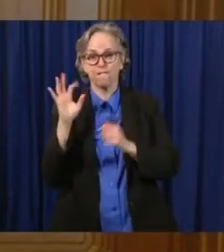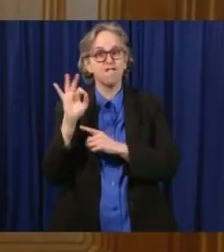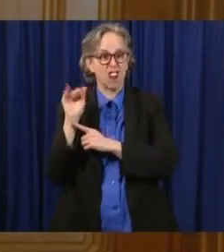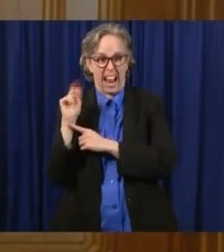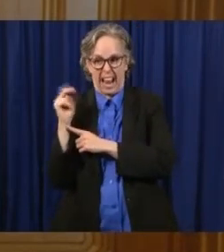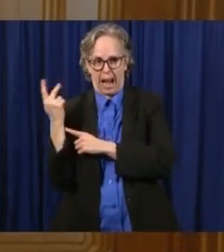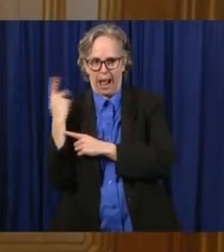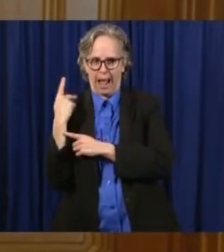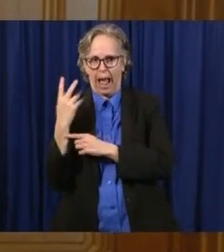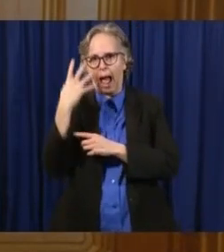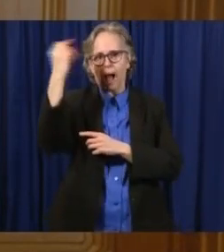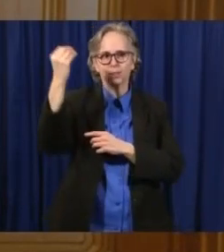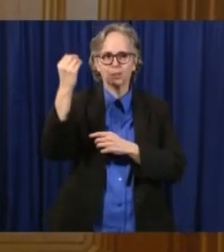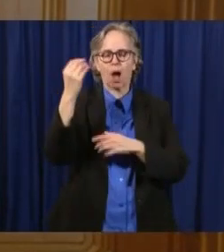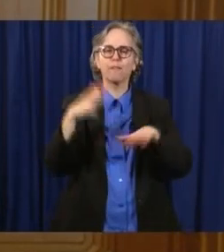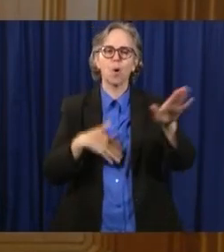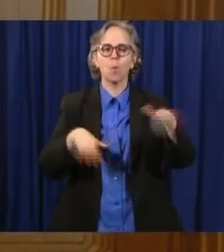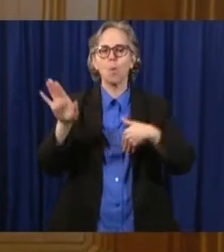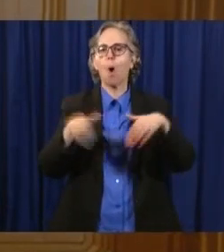with Tim Cook,